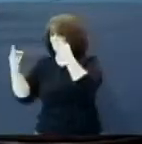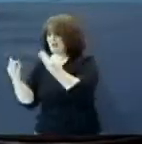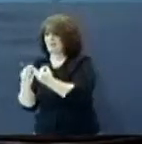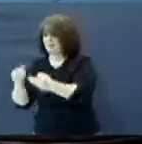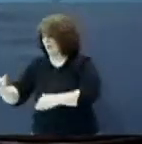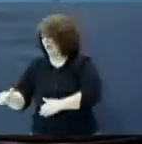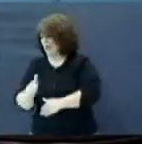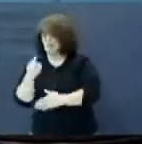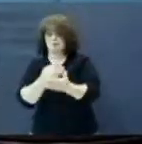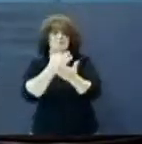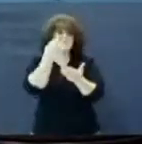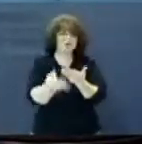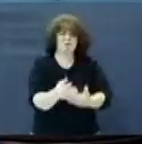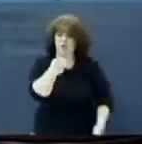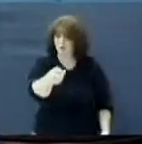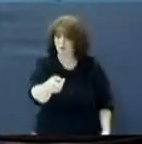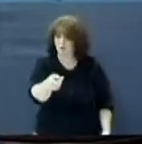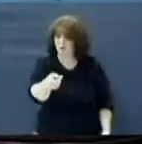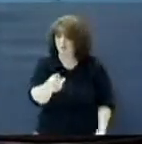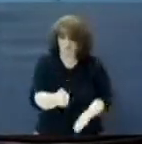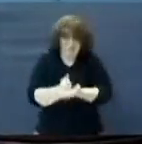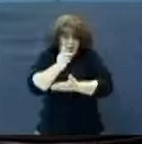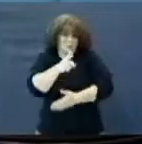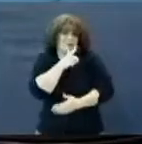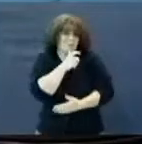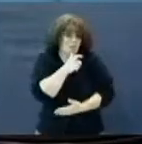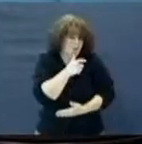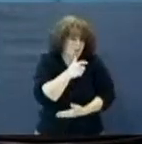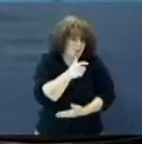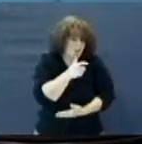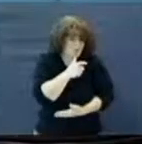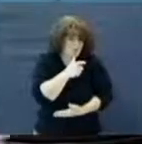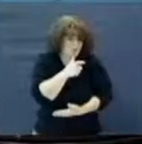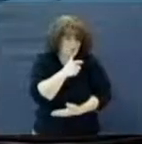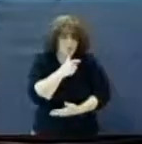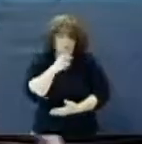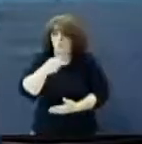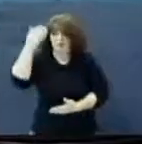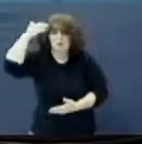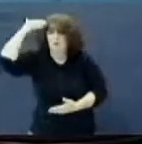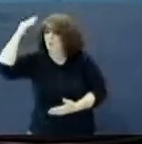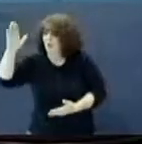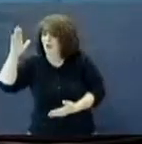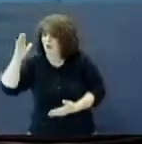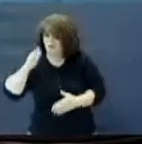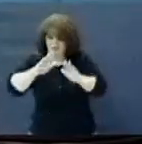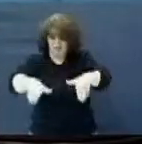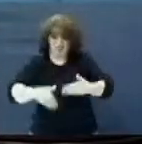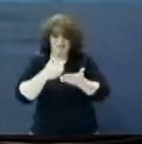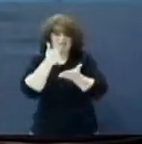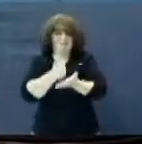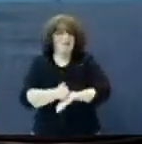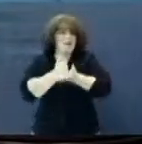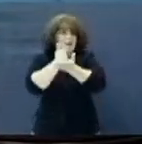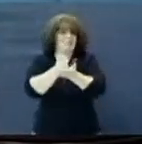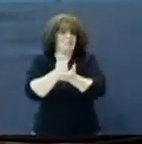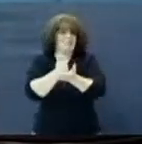fail? Who's going to help you when you don't even know how to help yourself?